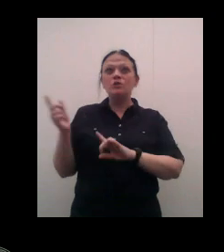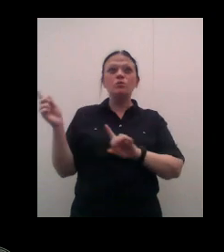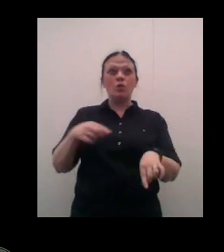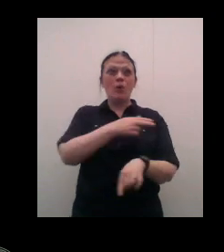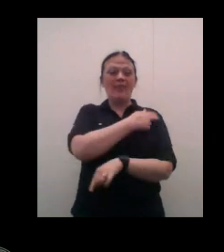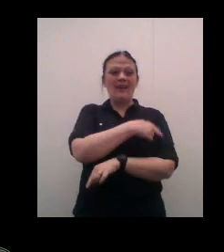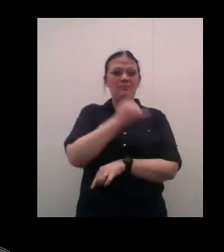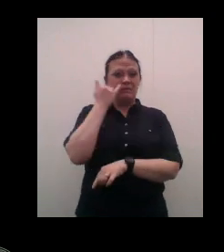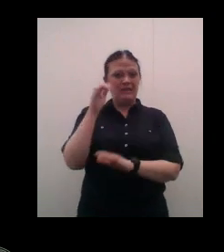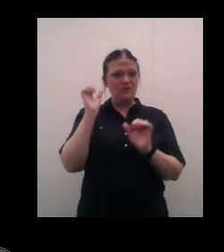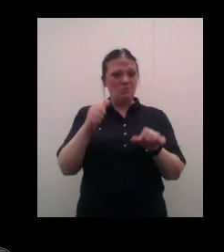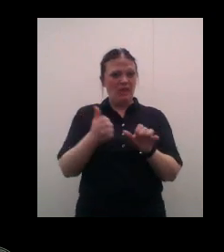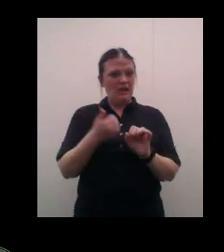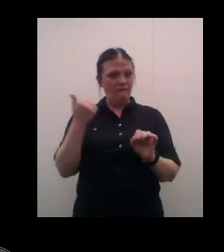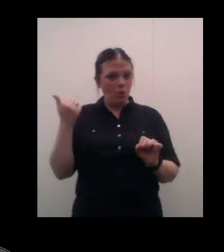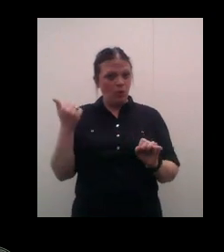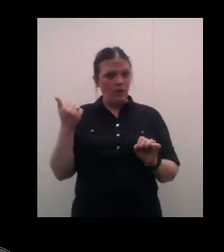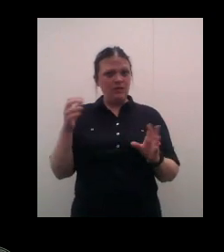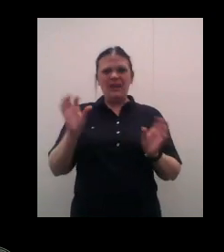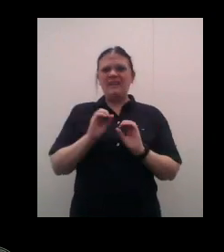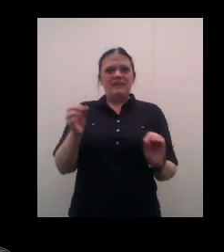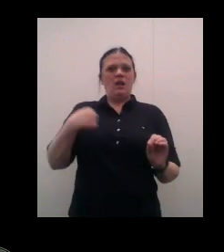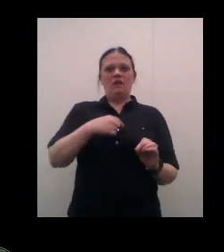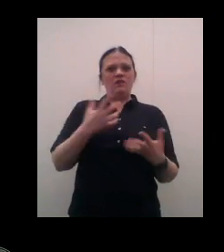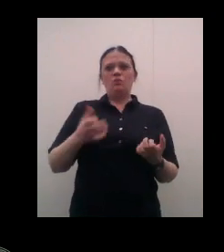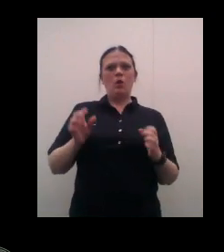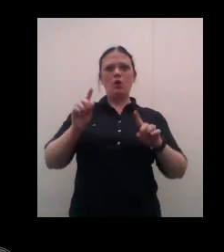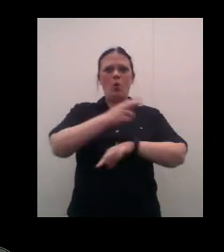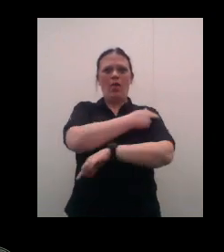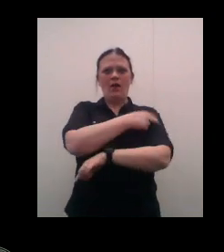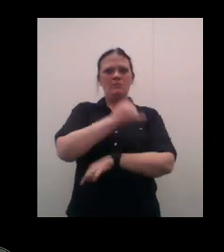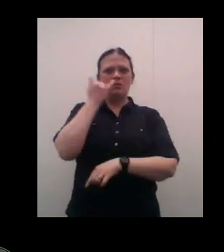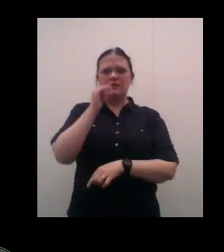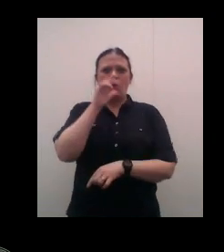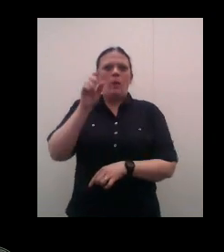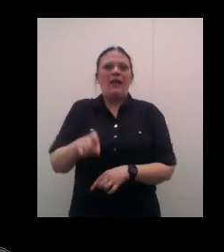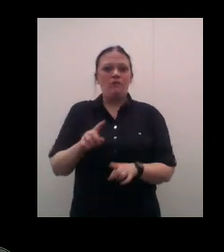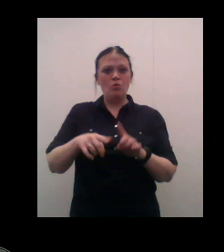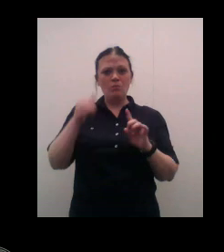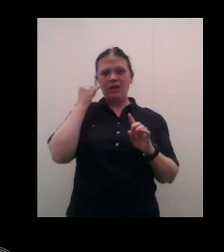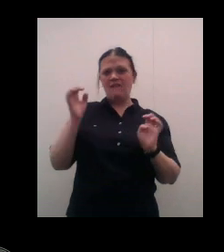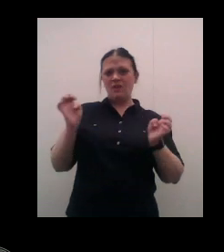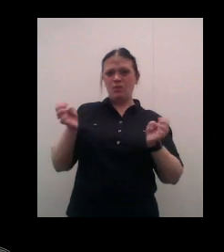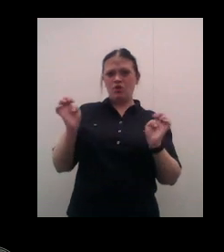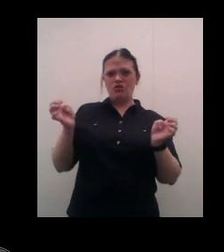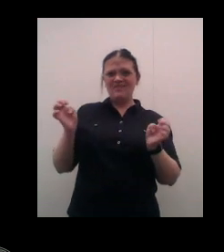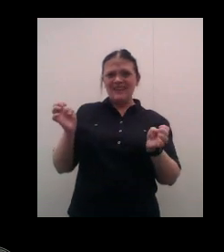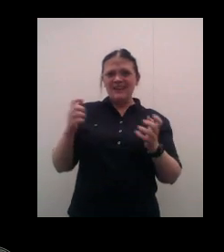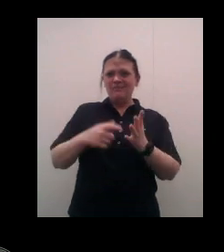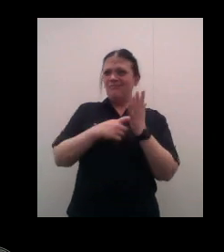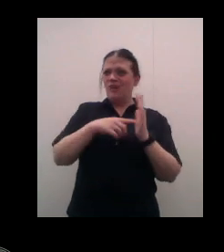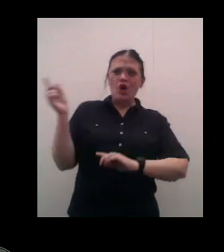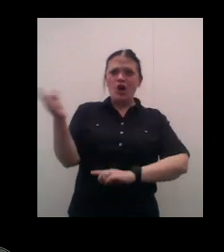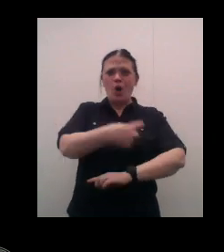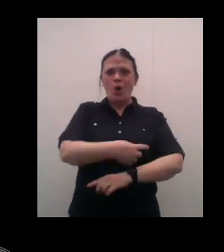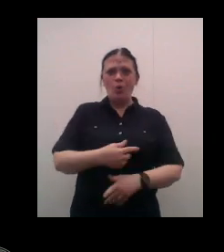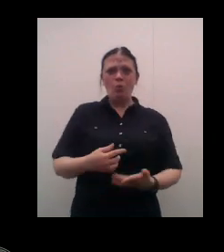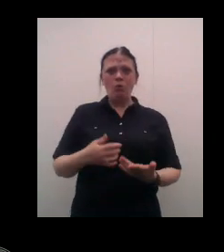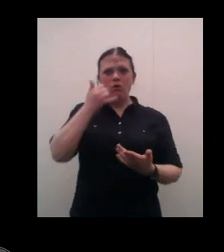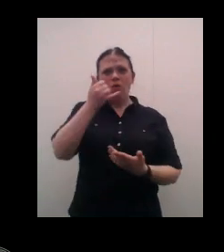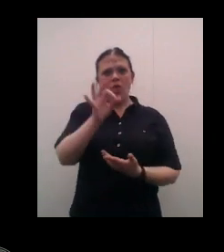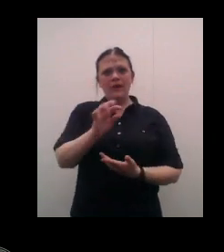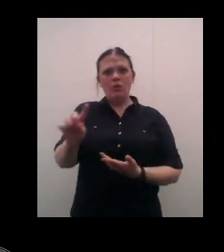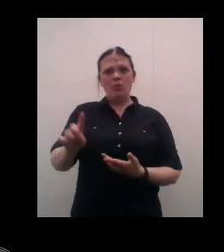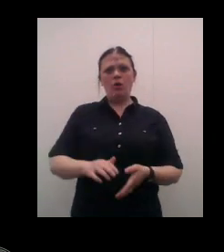avoid it. We don't think, none of us want to have to go to the hospital if we can avoid it, but if it is an emergency situation, go. Call